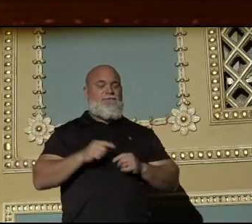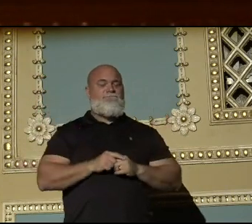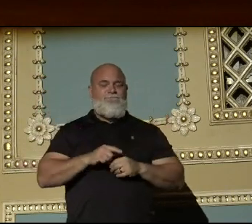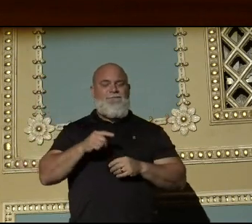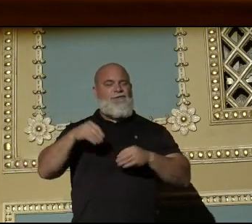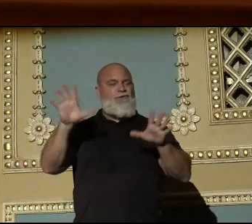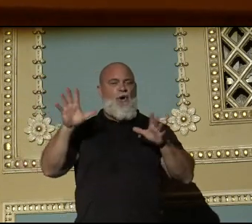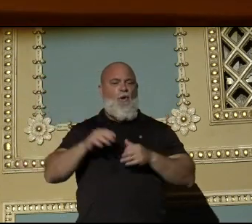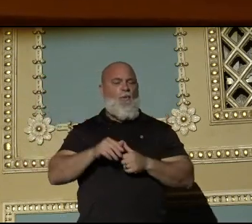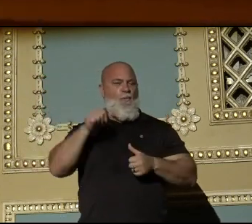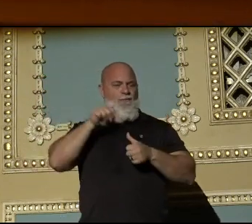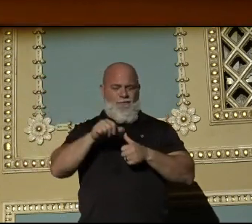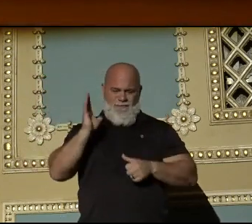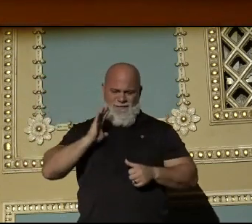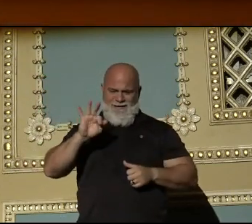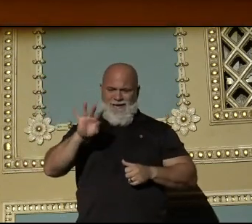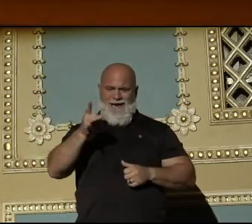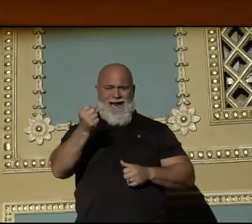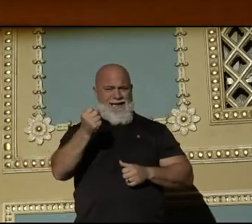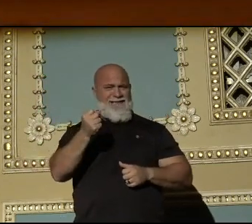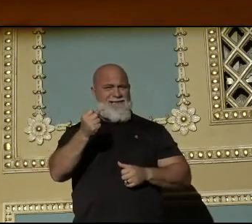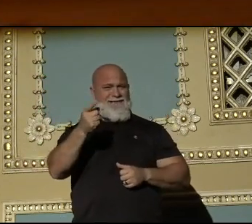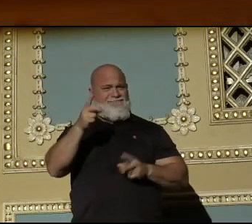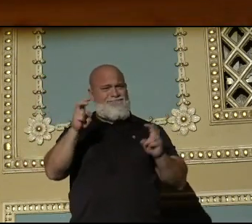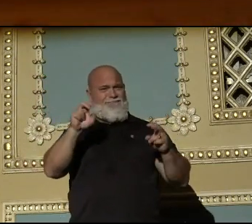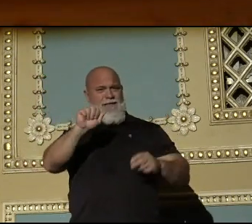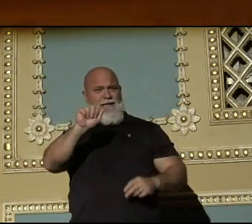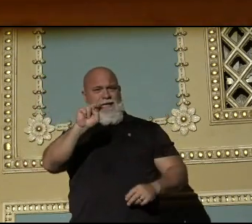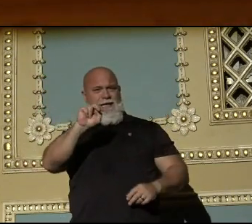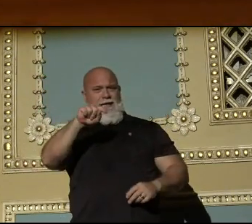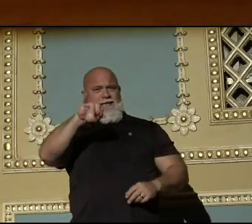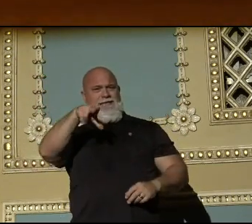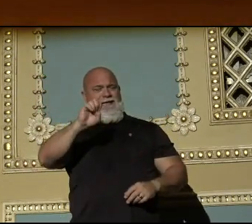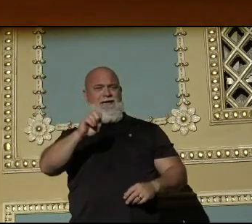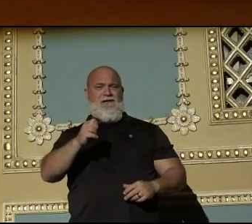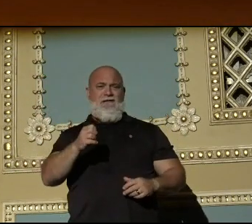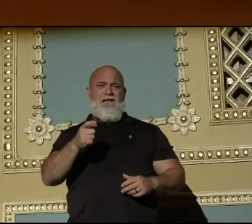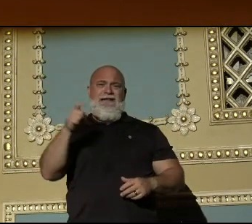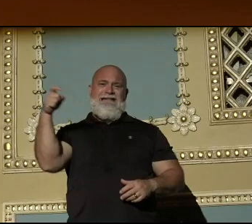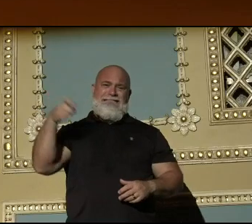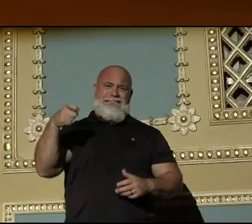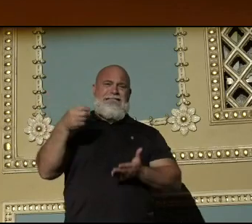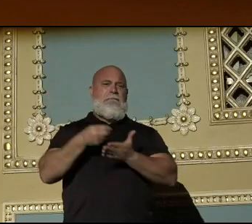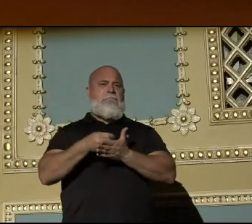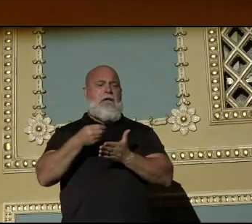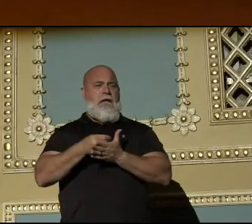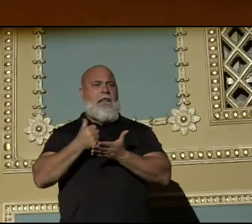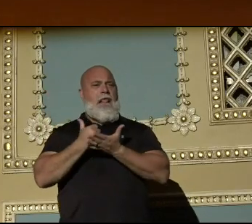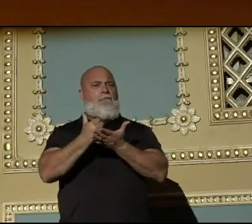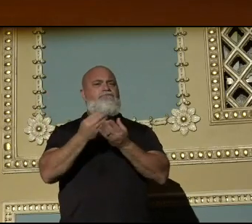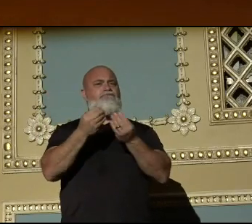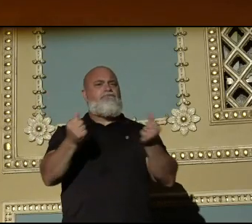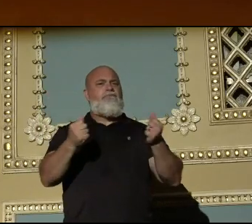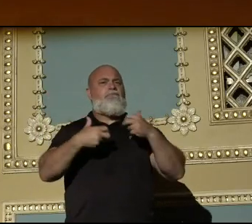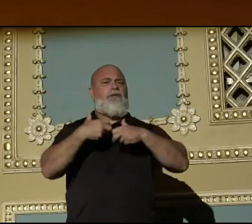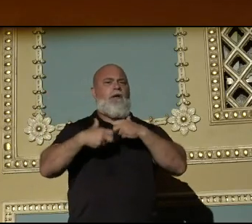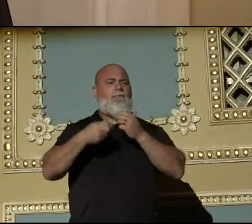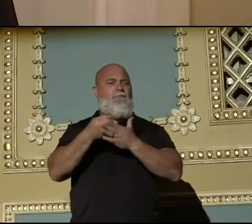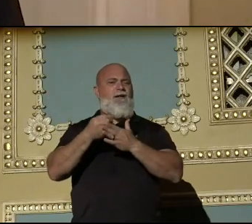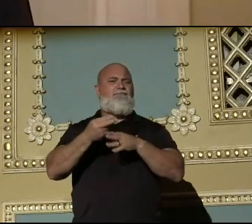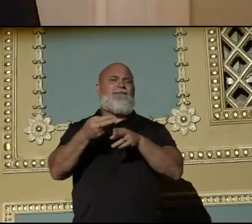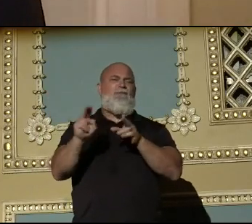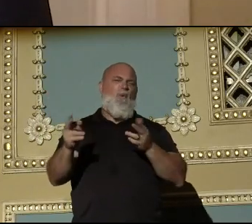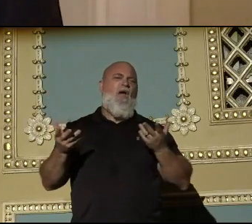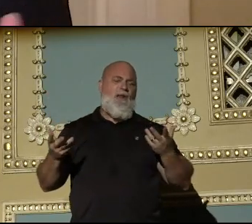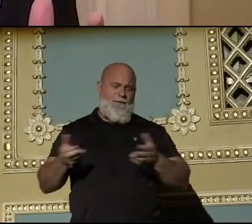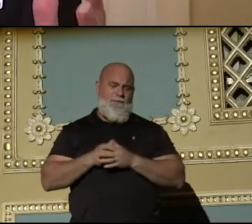even in the 1980s, these lights would have been antiques, bringing in much-needed money to solve cash flow problems, at least temporarily. With